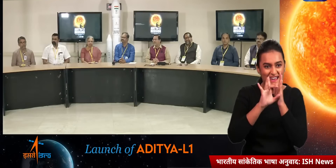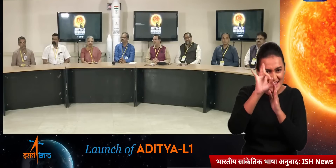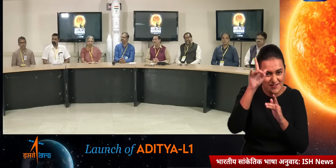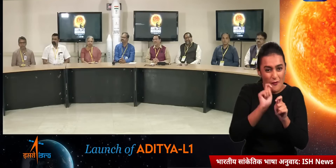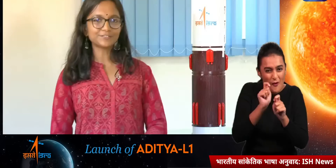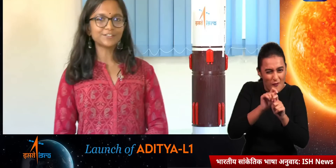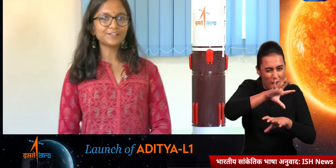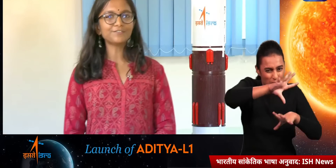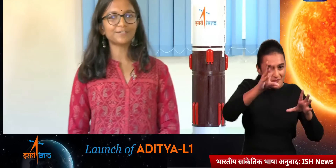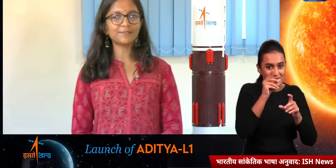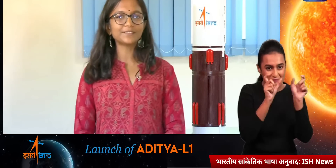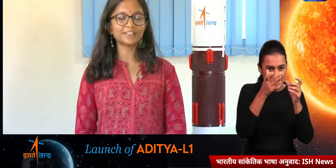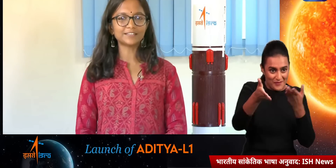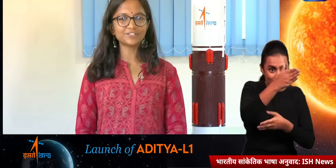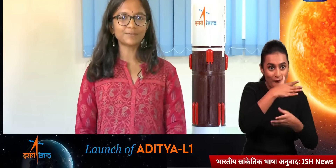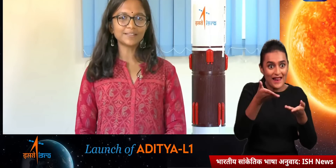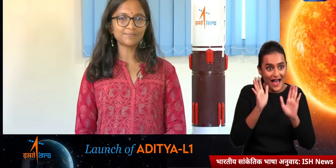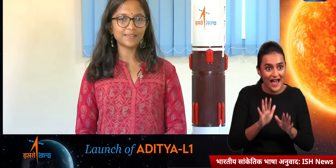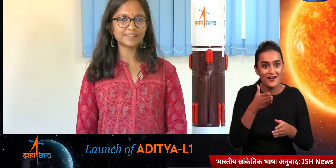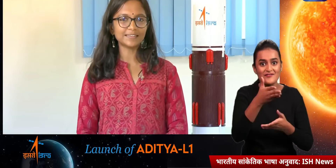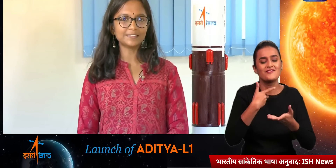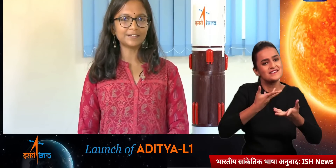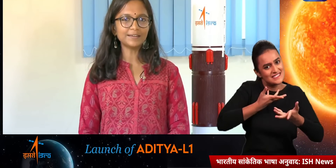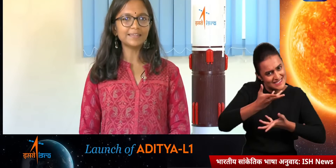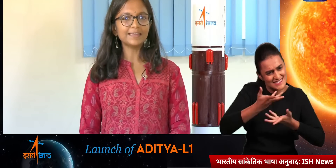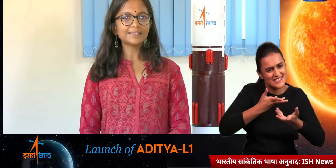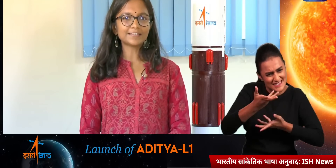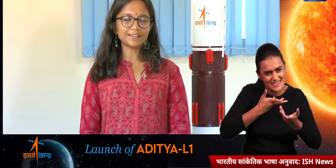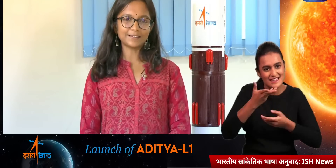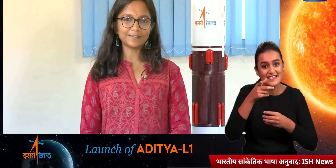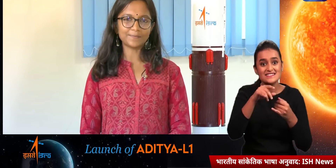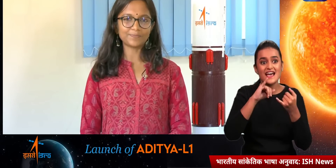Srinidhi, reaching out to you from the Satish Dhawan Space Center,